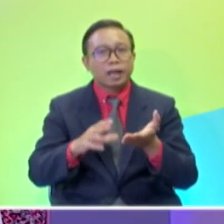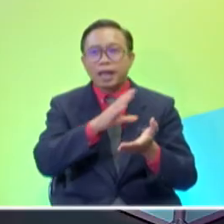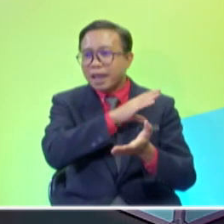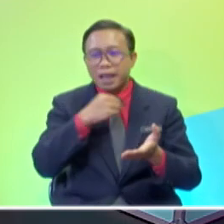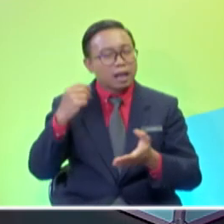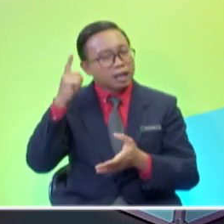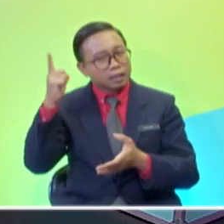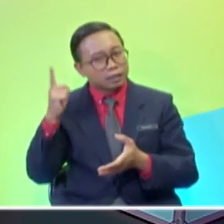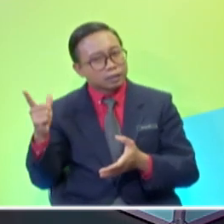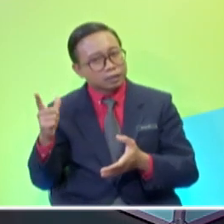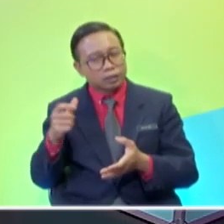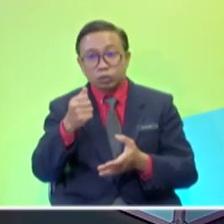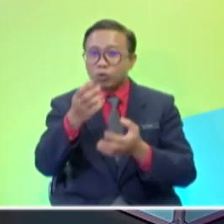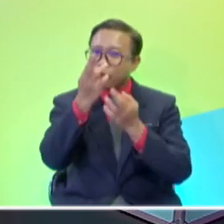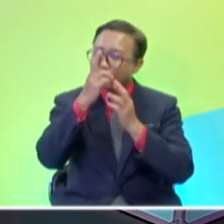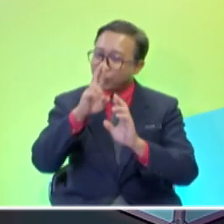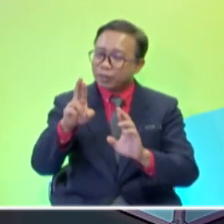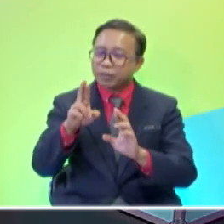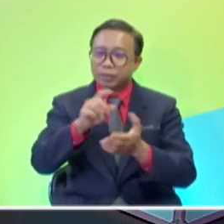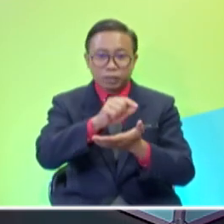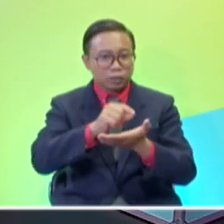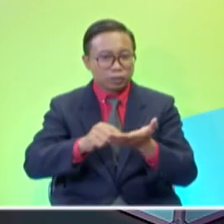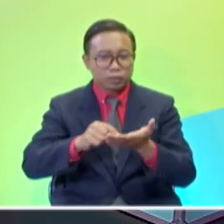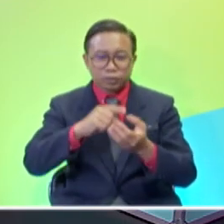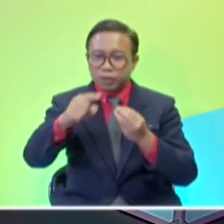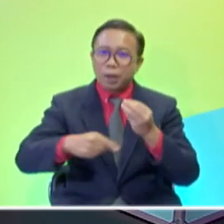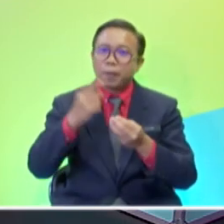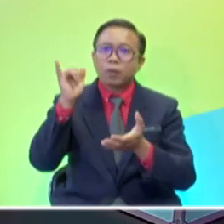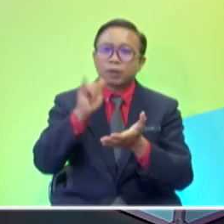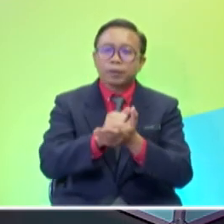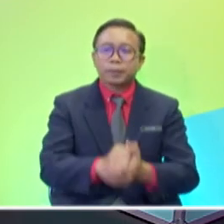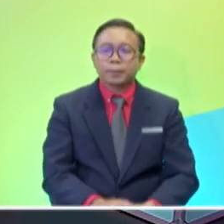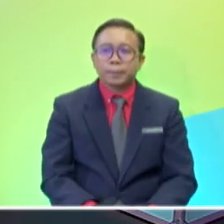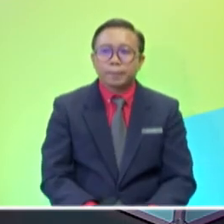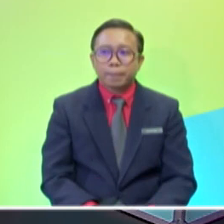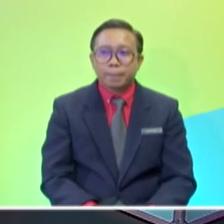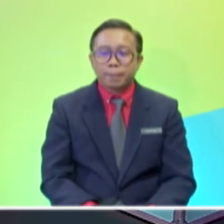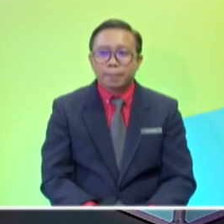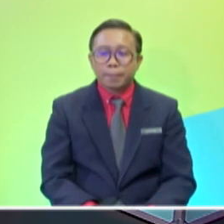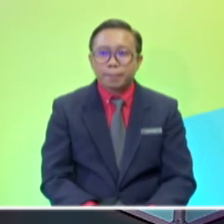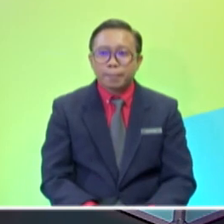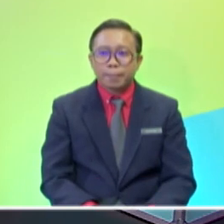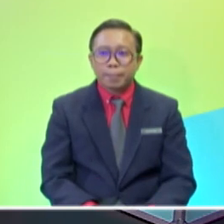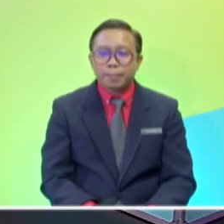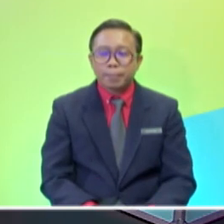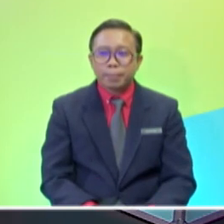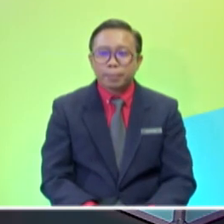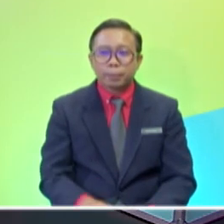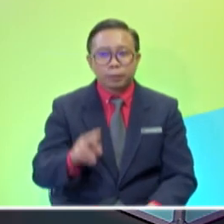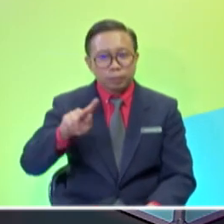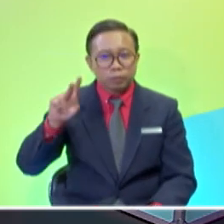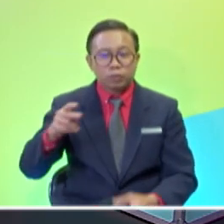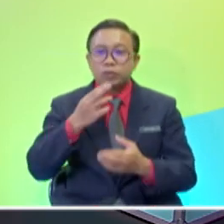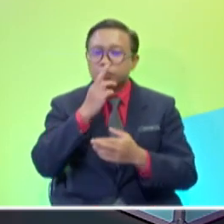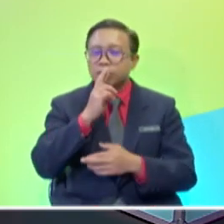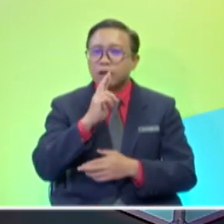to it, you have already made notes about it. Right. All So right. they're gonna Yes, have, I think my pupils are ready